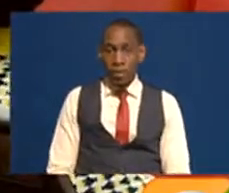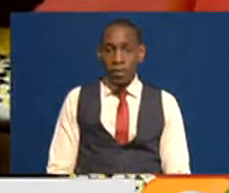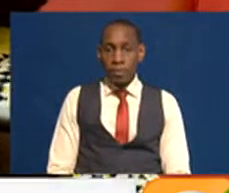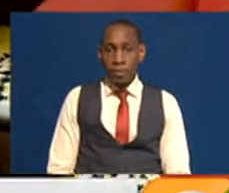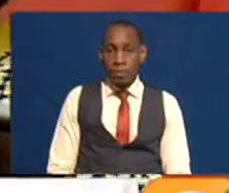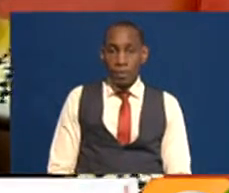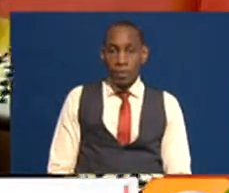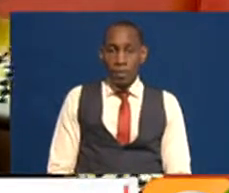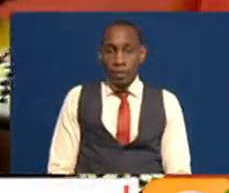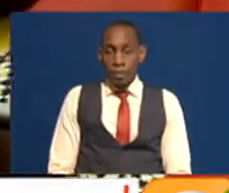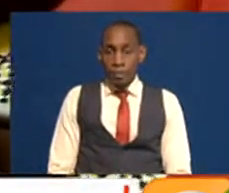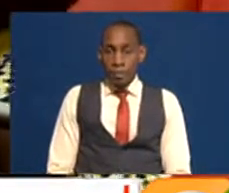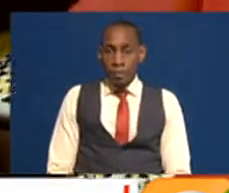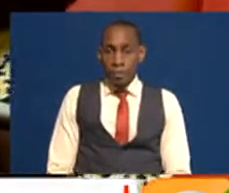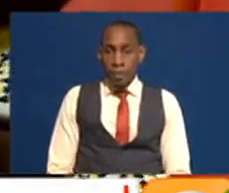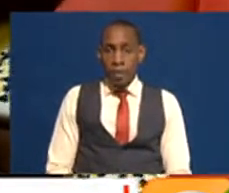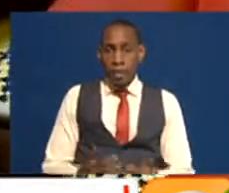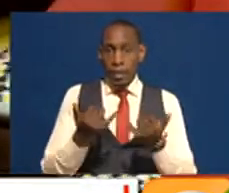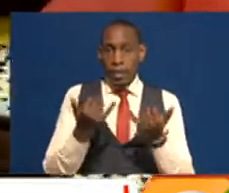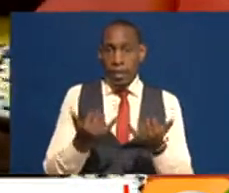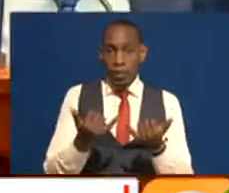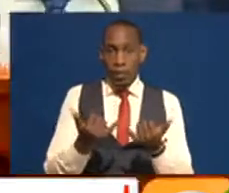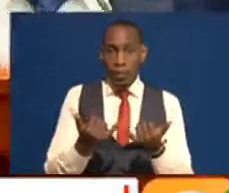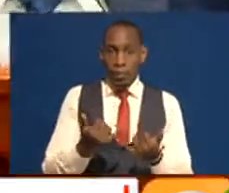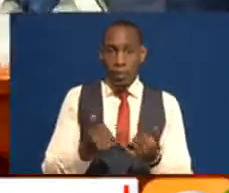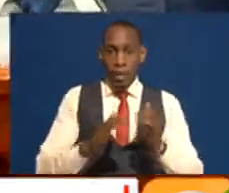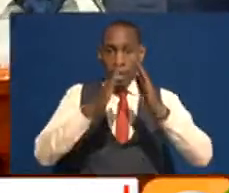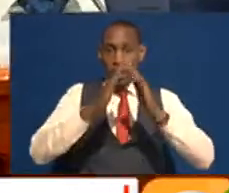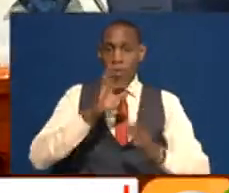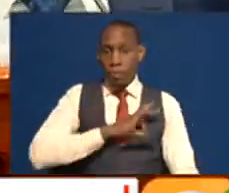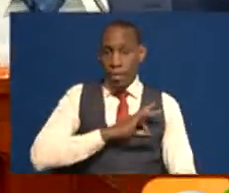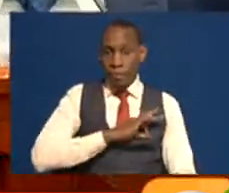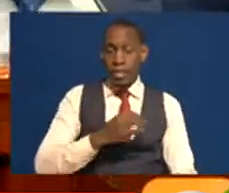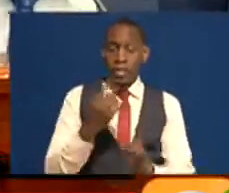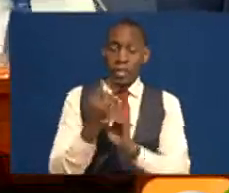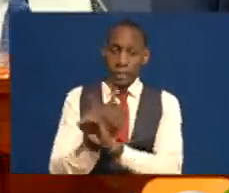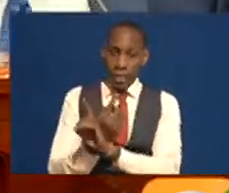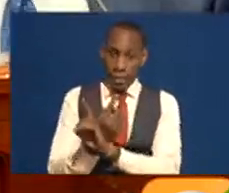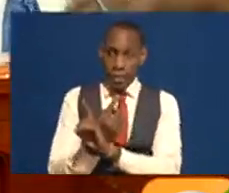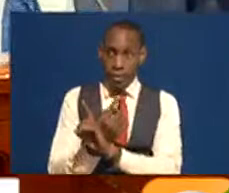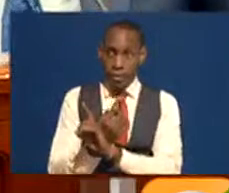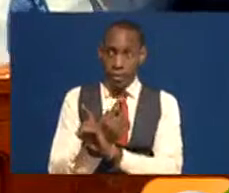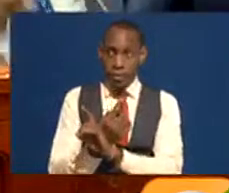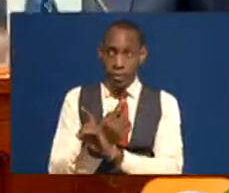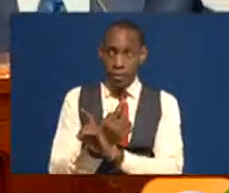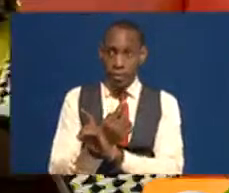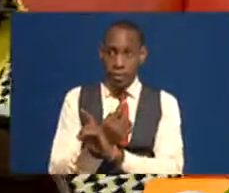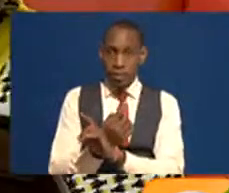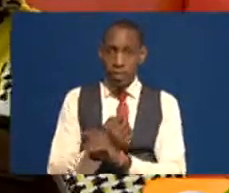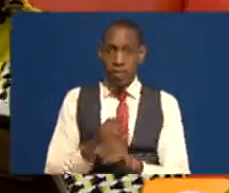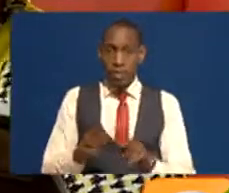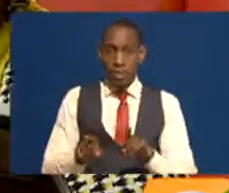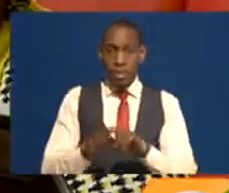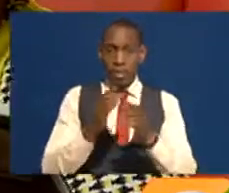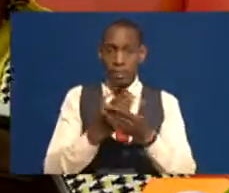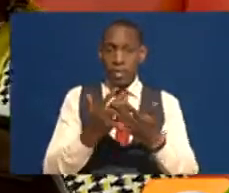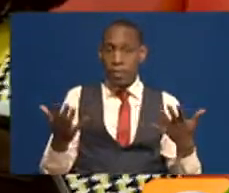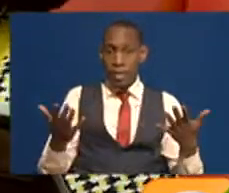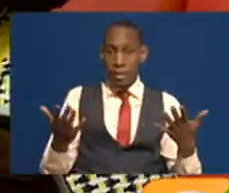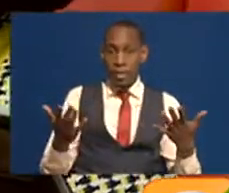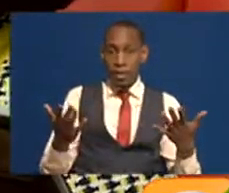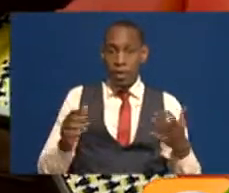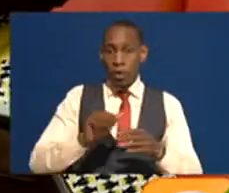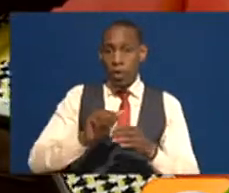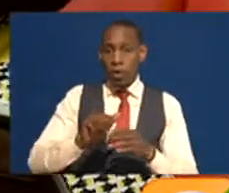servants. Because you see even house allowance is different. I think some of these things, even in the other